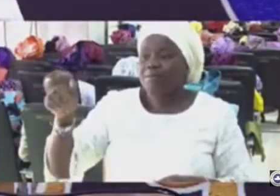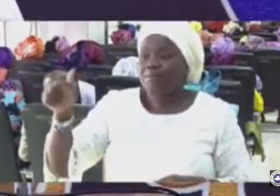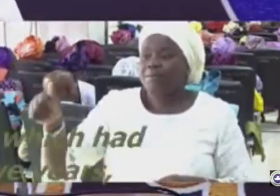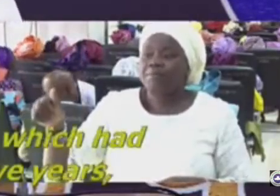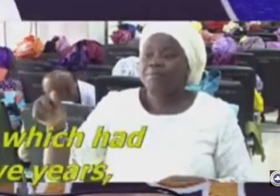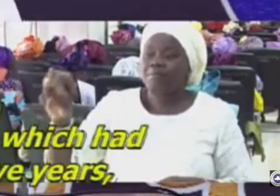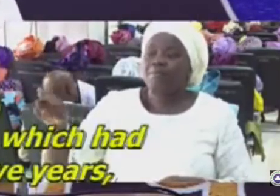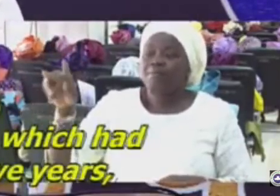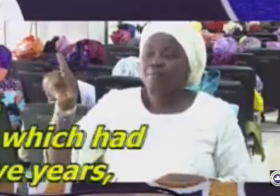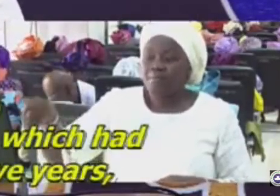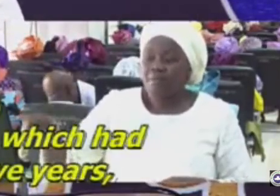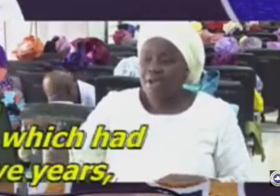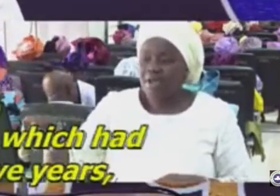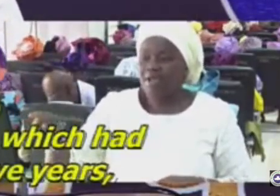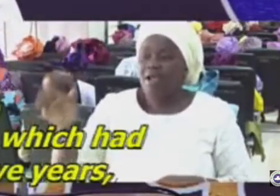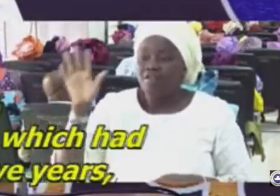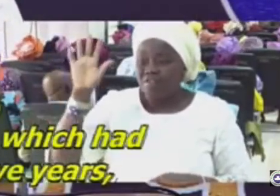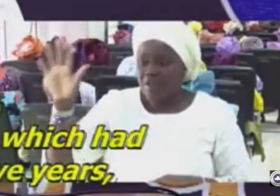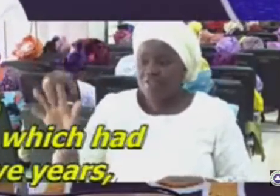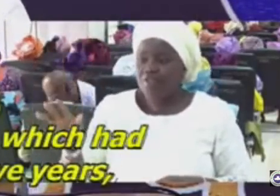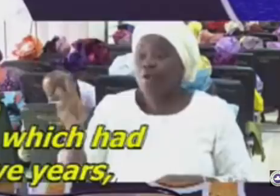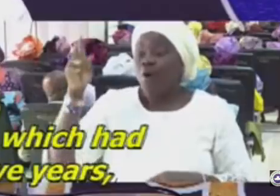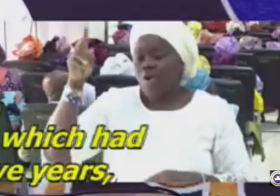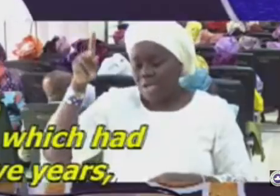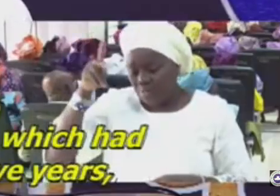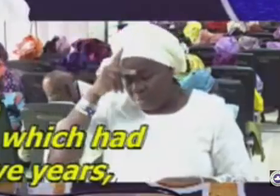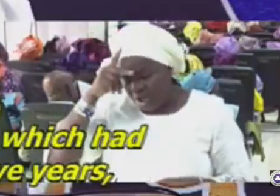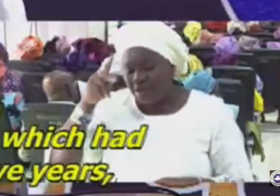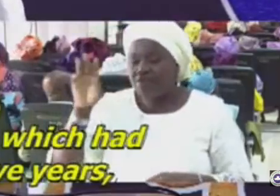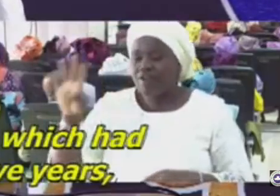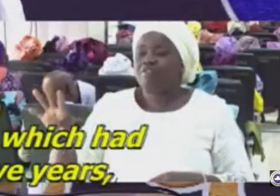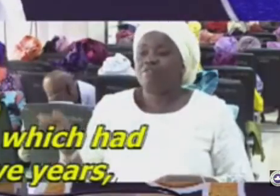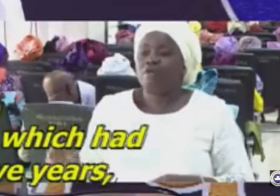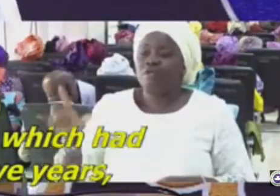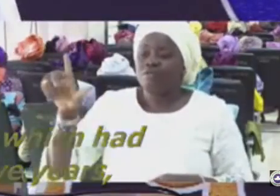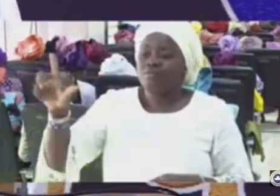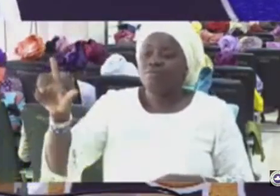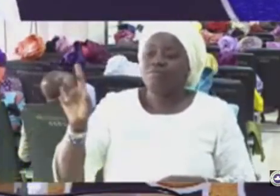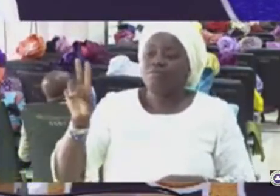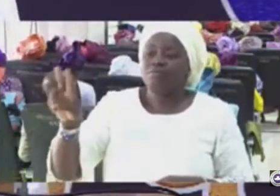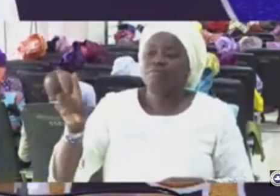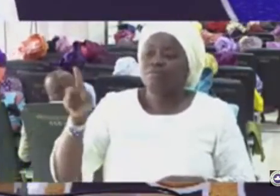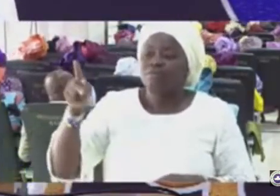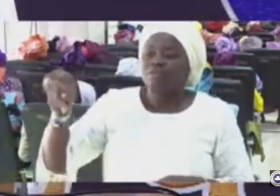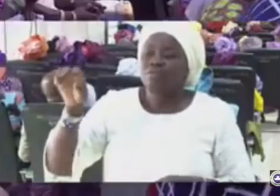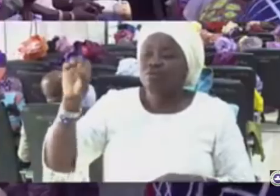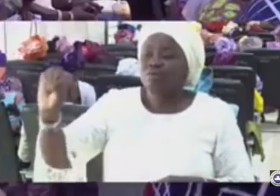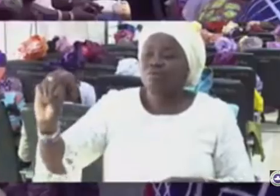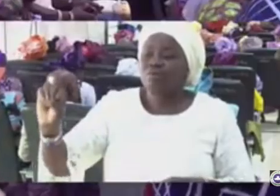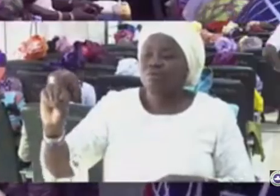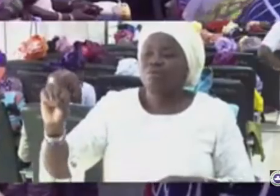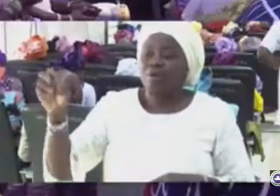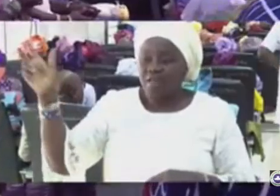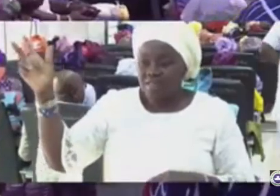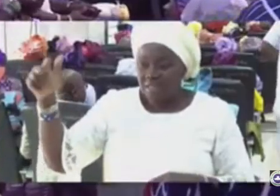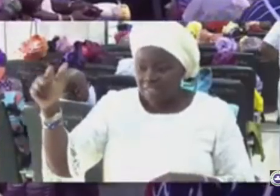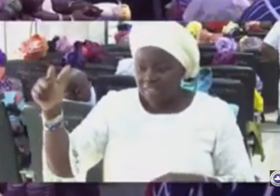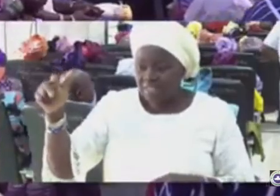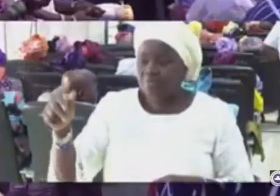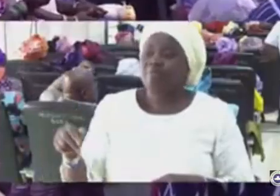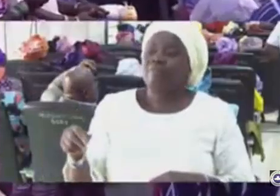after 12 years. In Luke chapter 13, from verse 11 to 17, Luke 13, 11